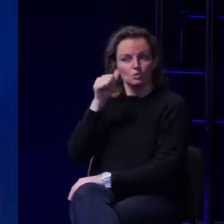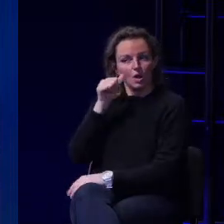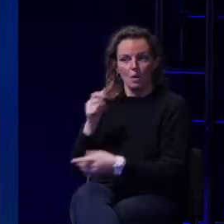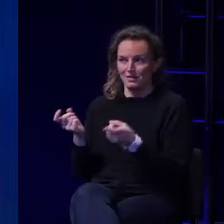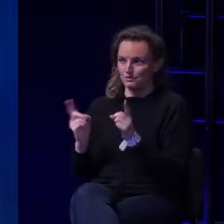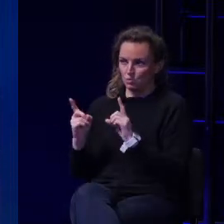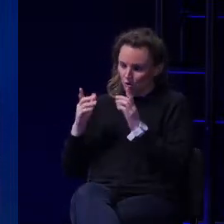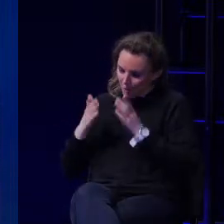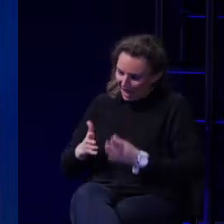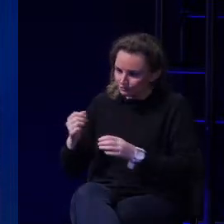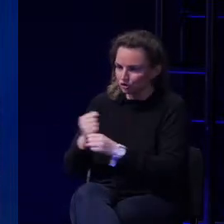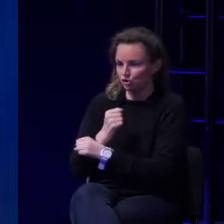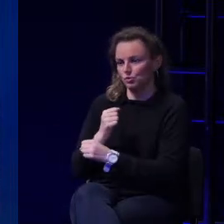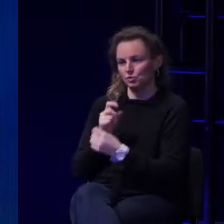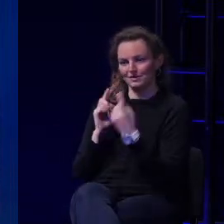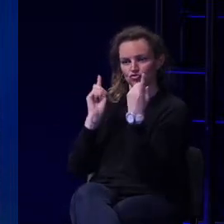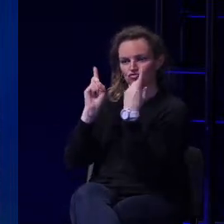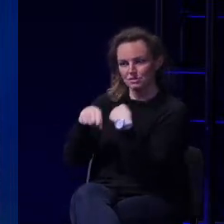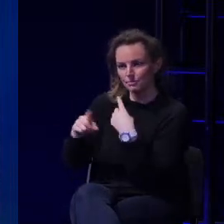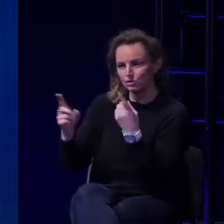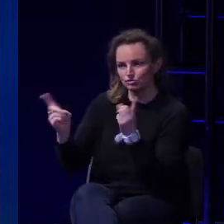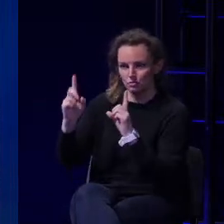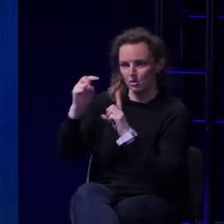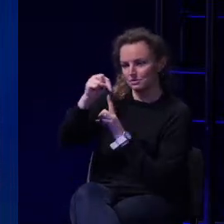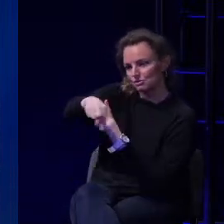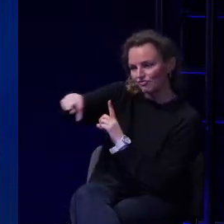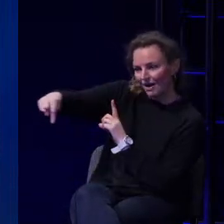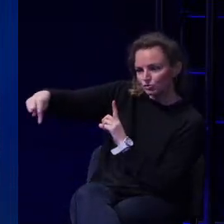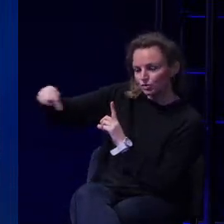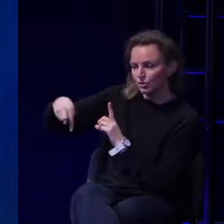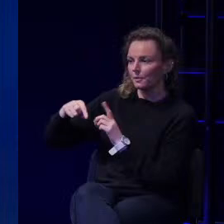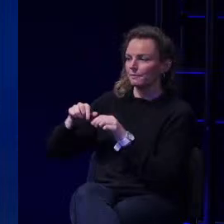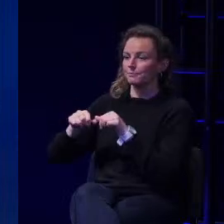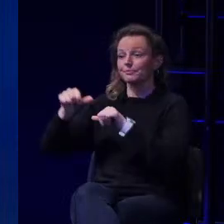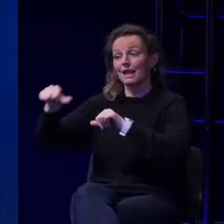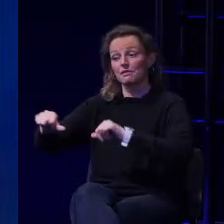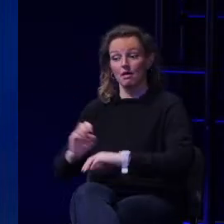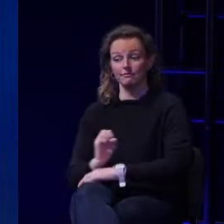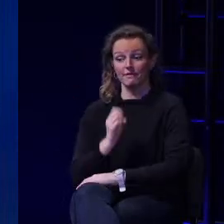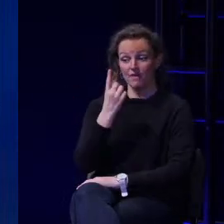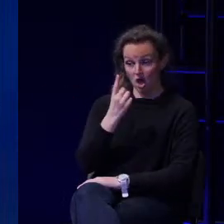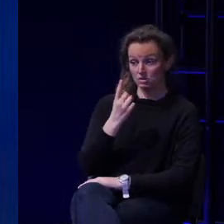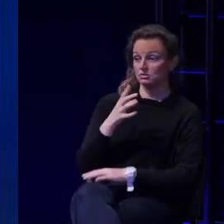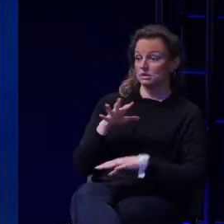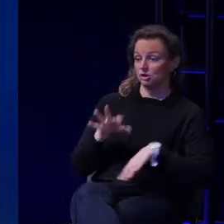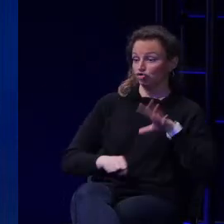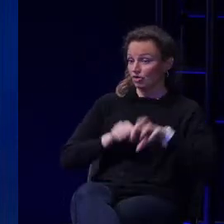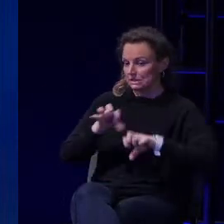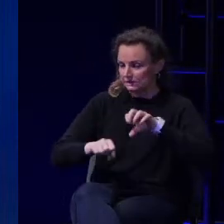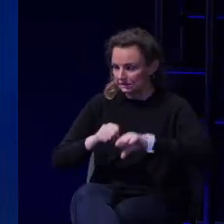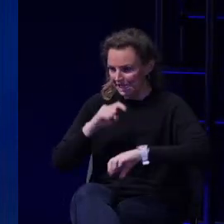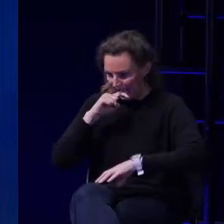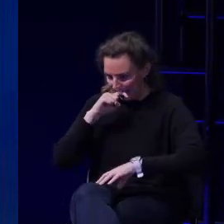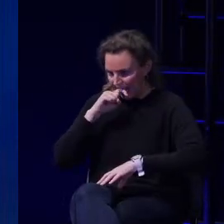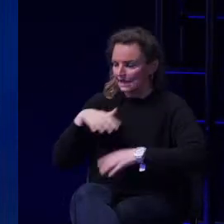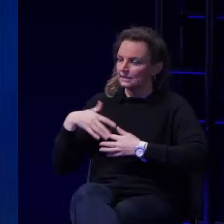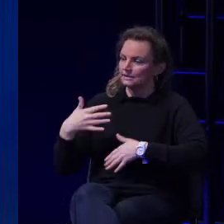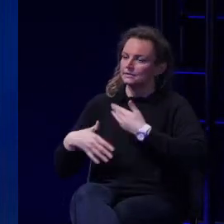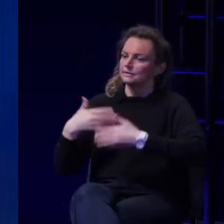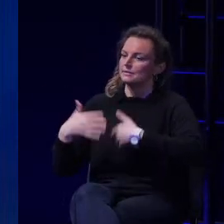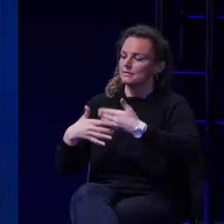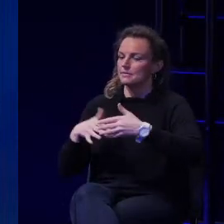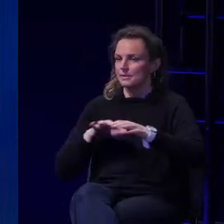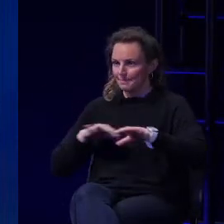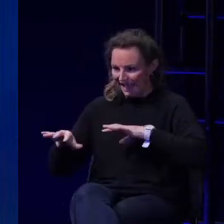to the events around you. And after that first probably 10 minutes, it was like, okay, I kind of